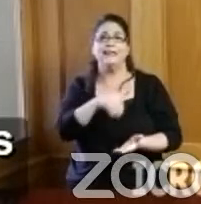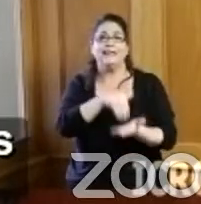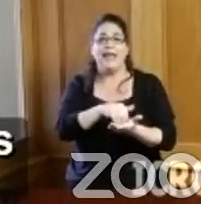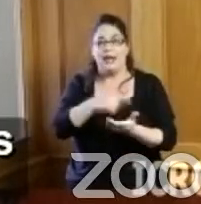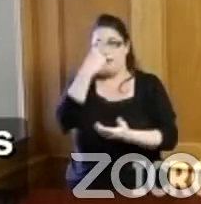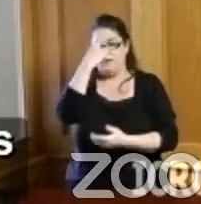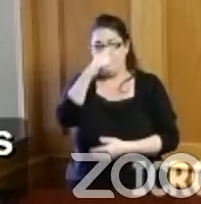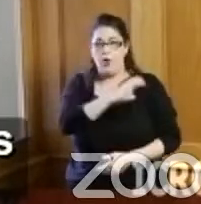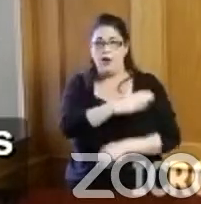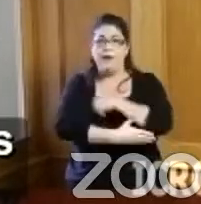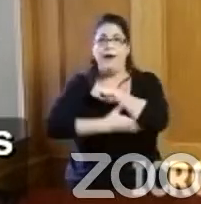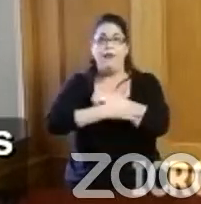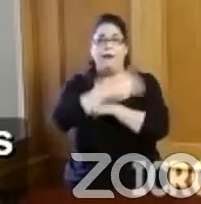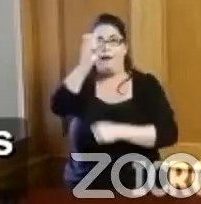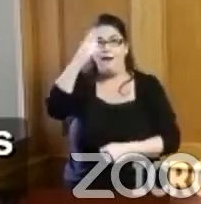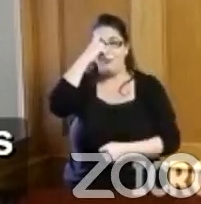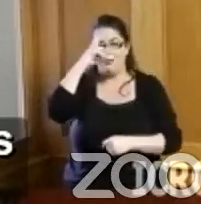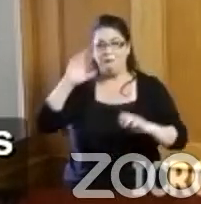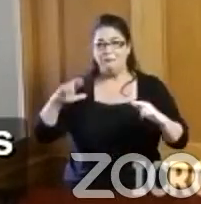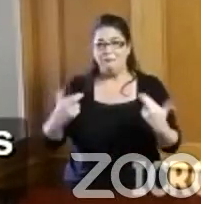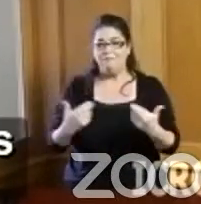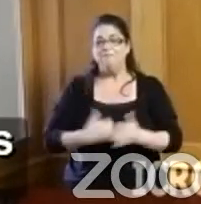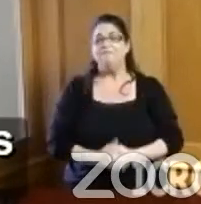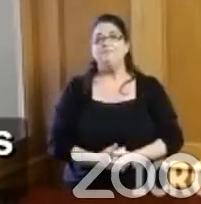for County Government.